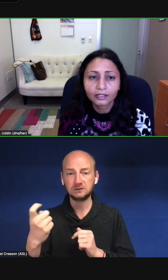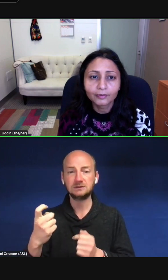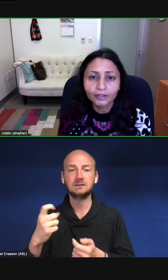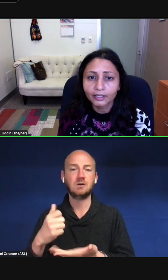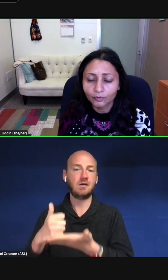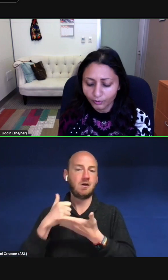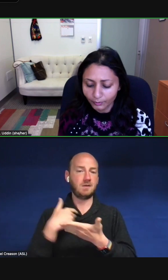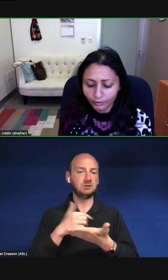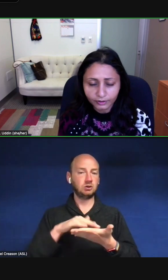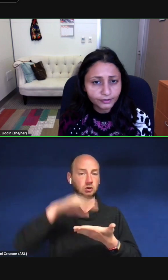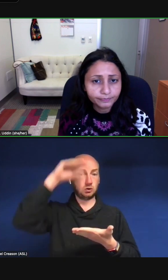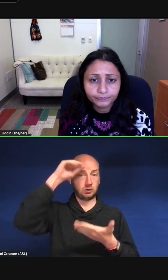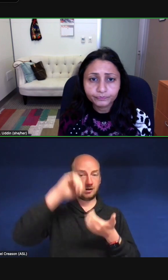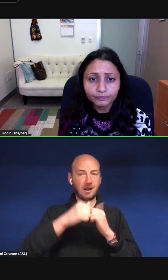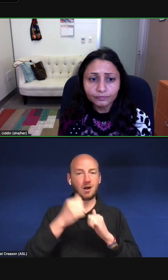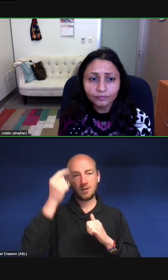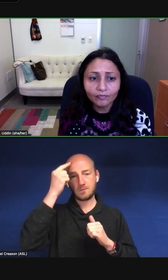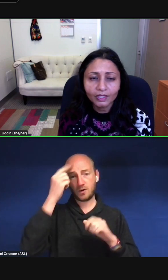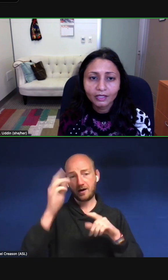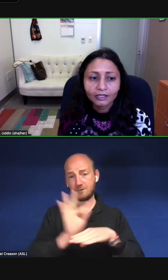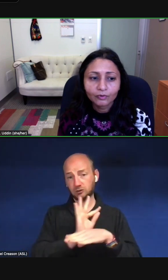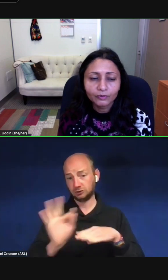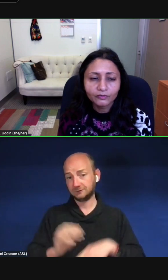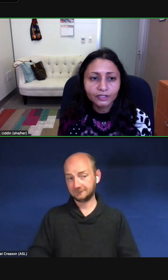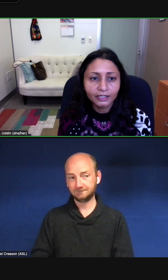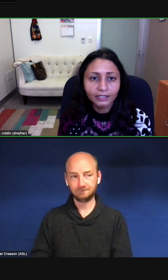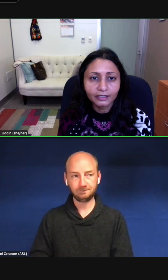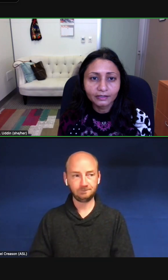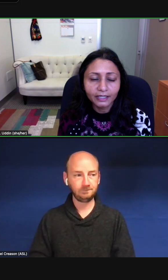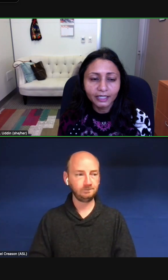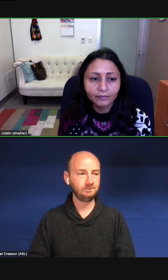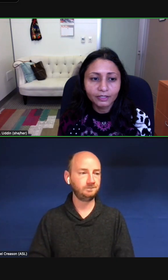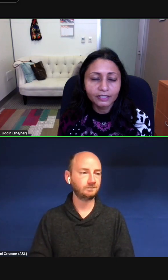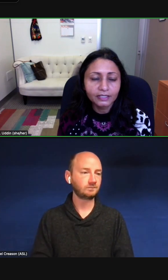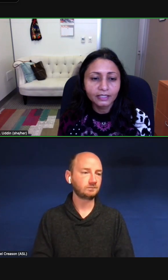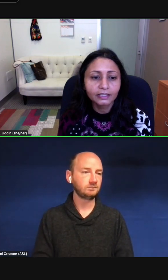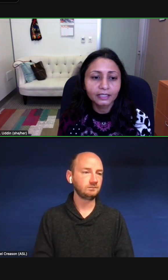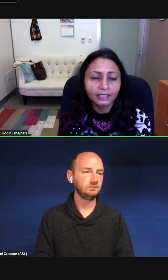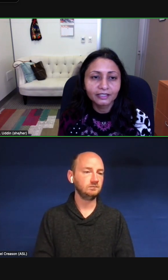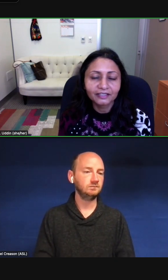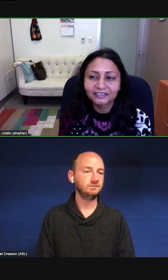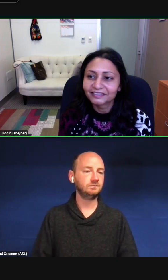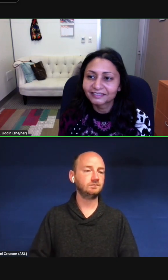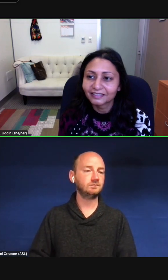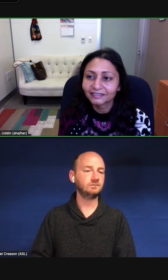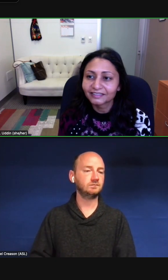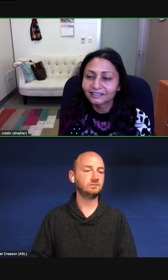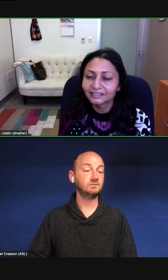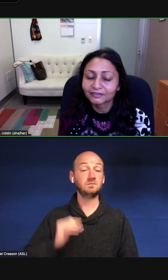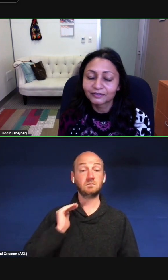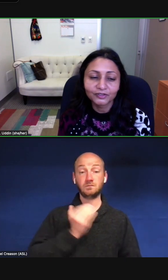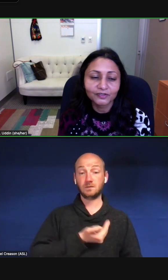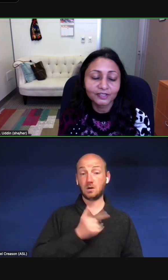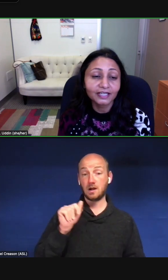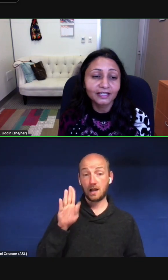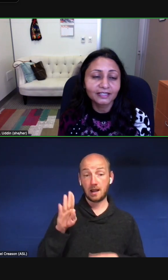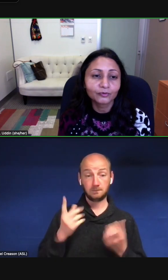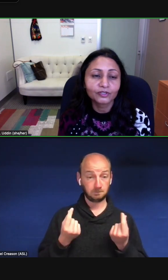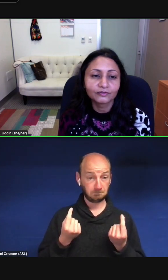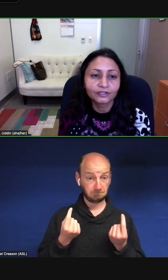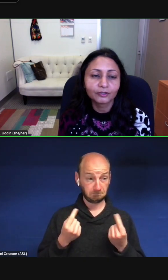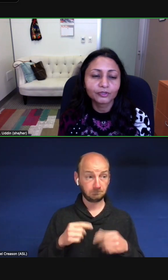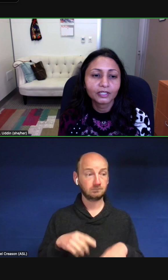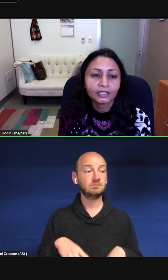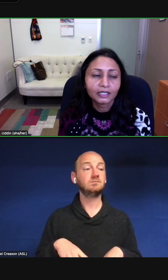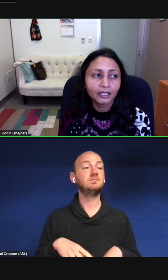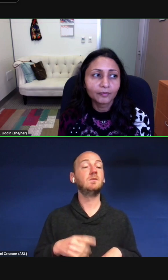fundamental about how the brain works. What we've done in the lab is take a study or a task that